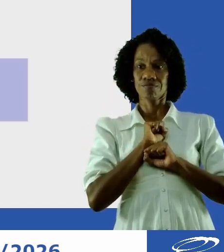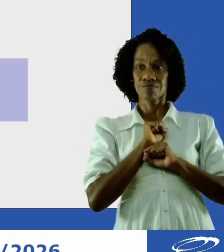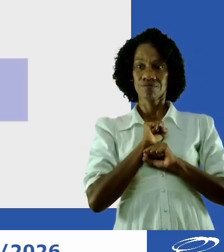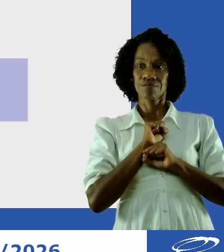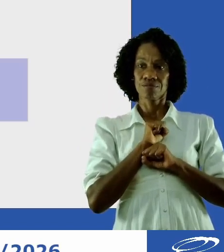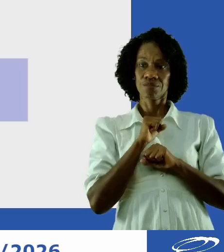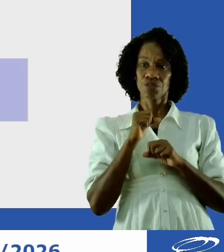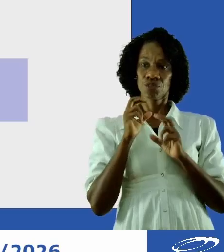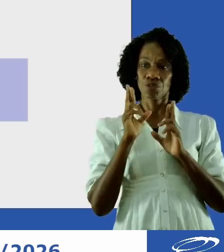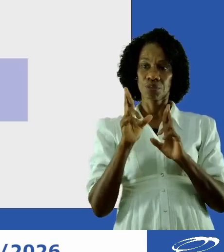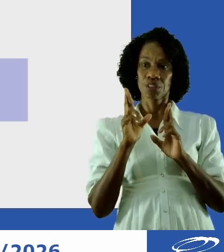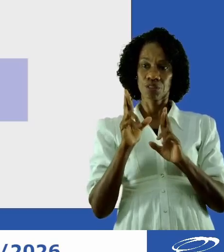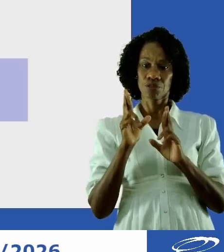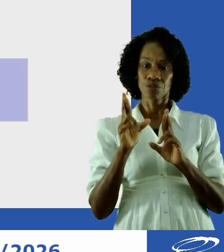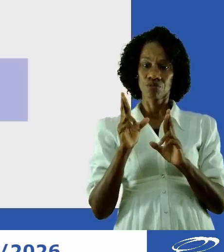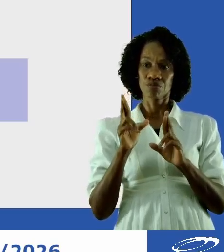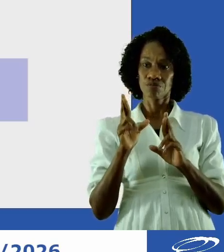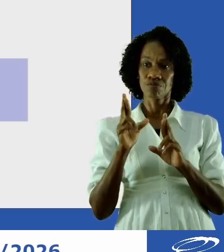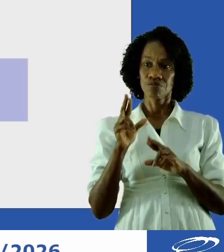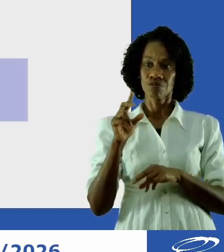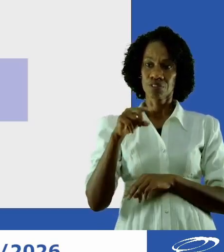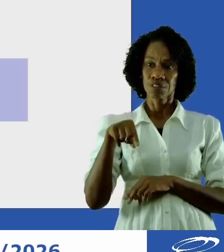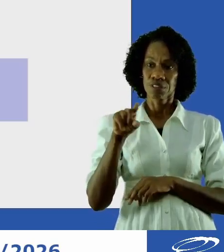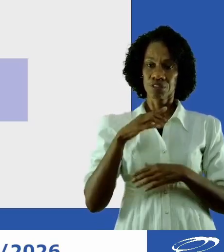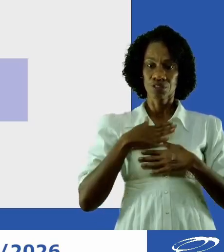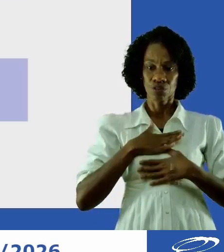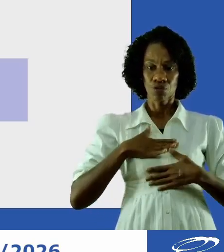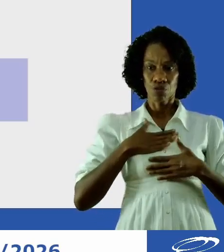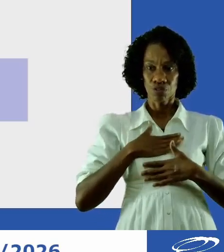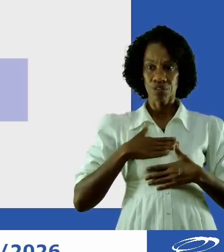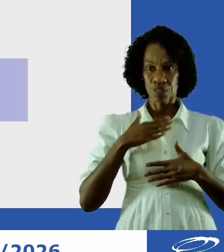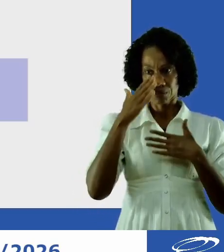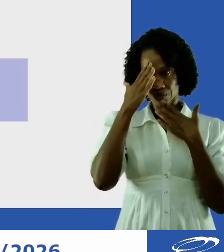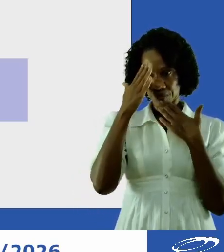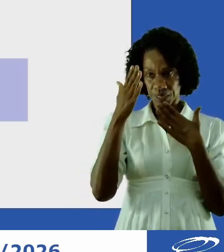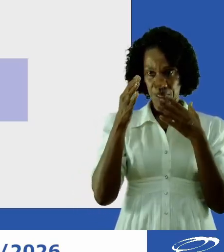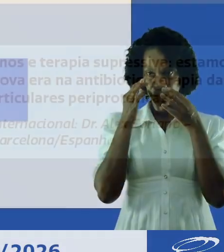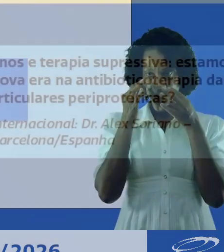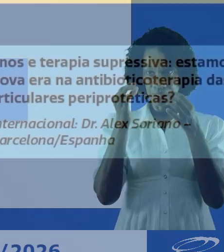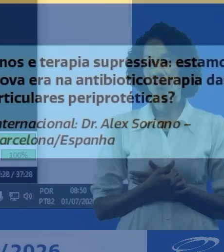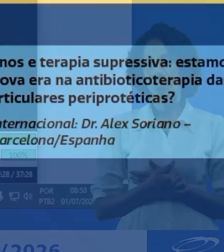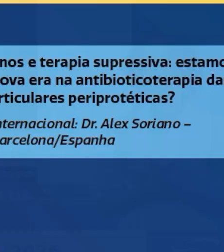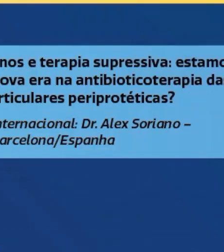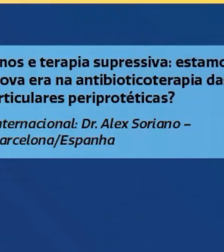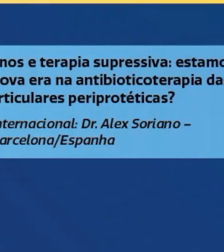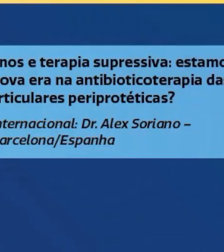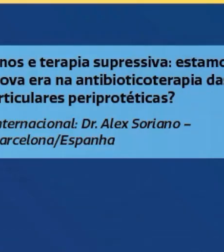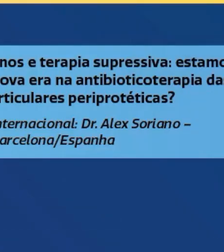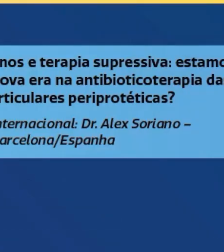the daily practice. And from here, thank you so much for your attention and open for discussion.